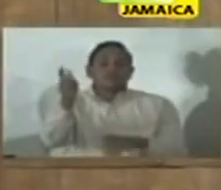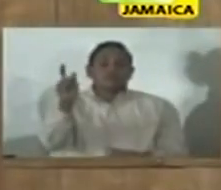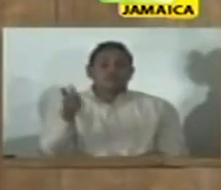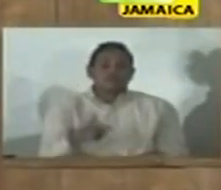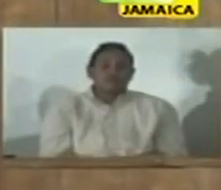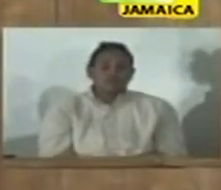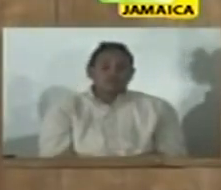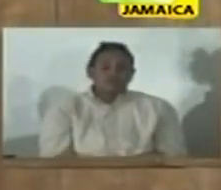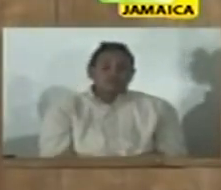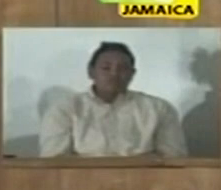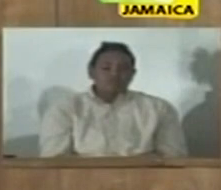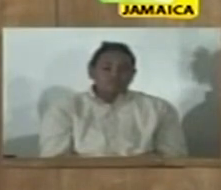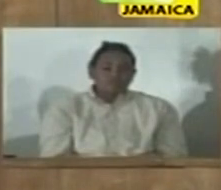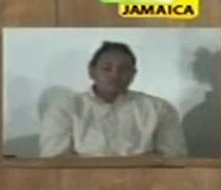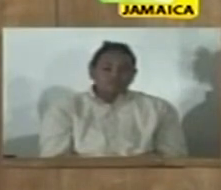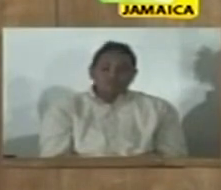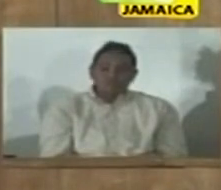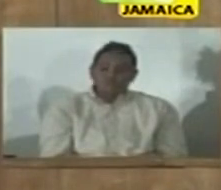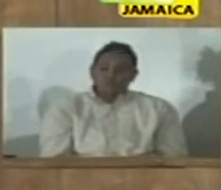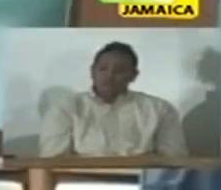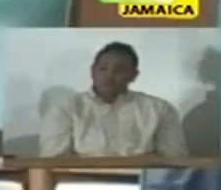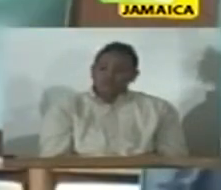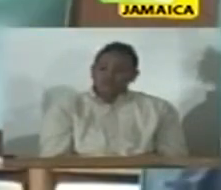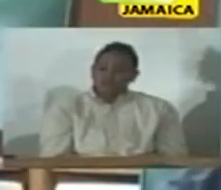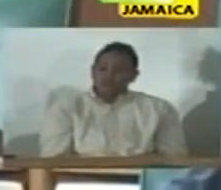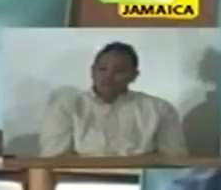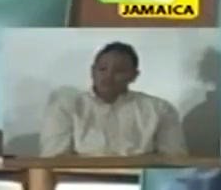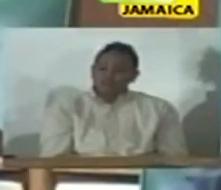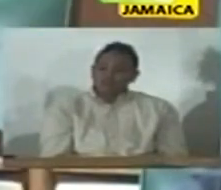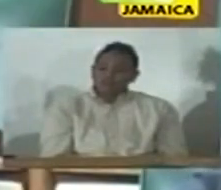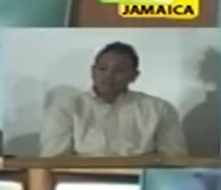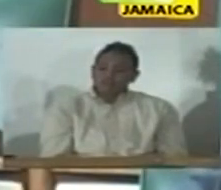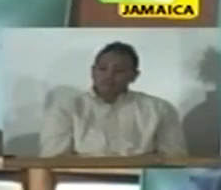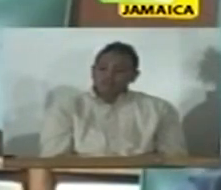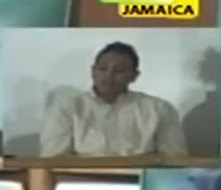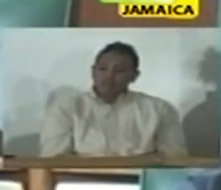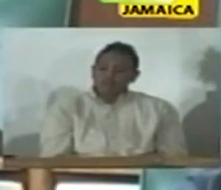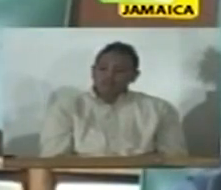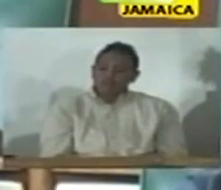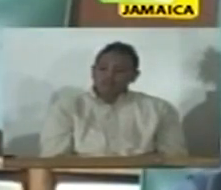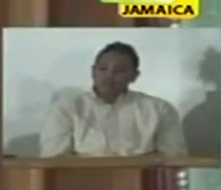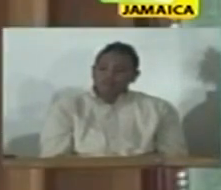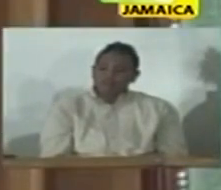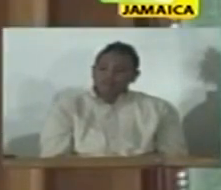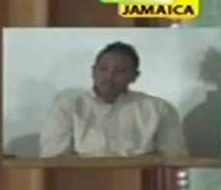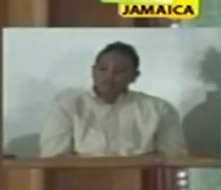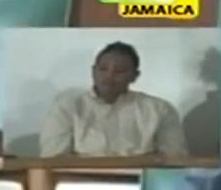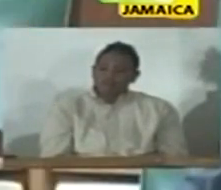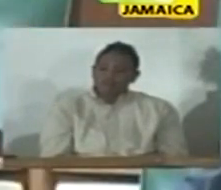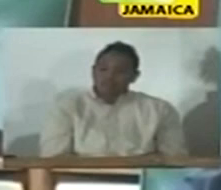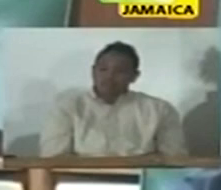So don't worry, we know a lot. No, but Mr. President, he actually does have to move on.